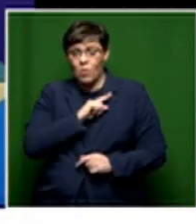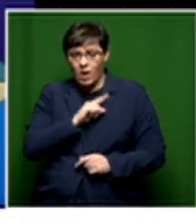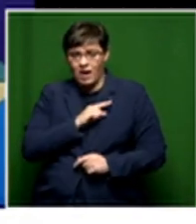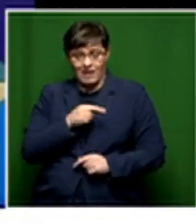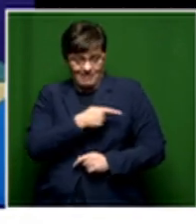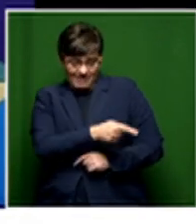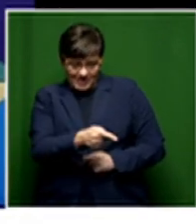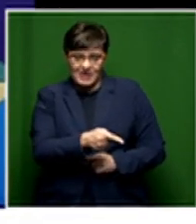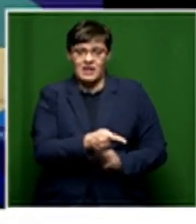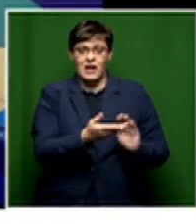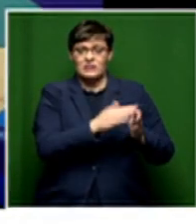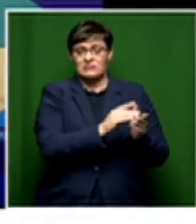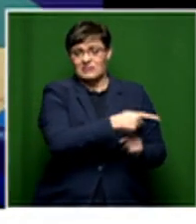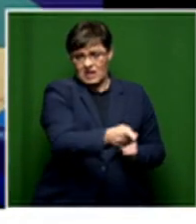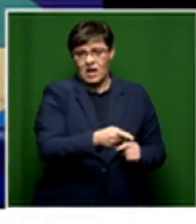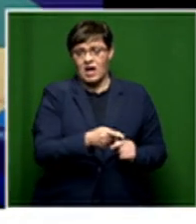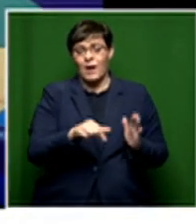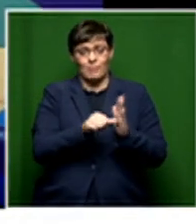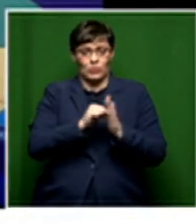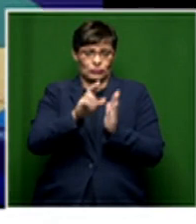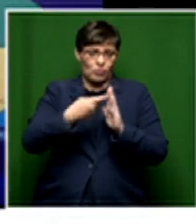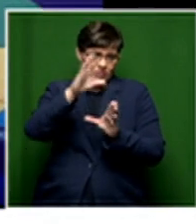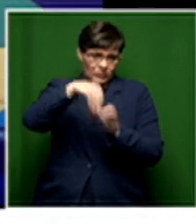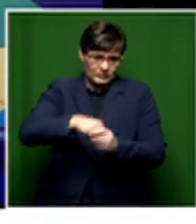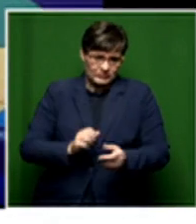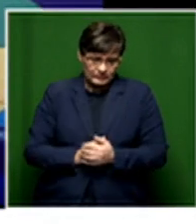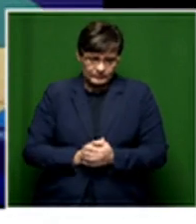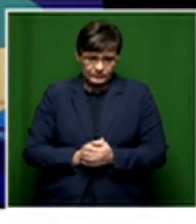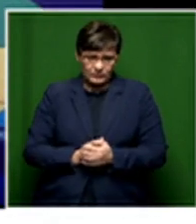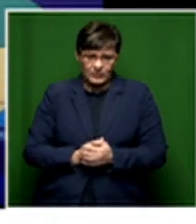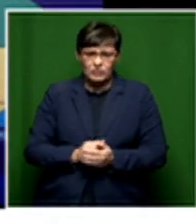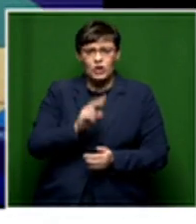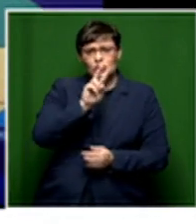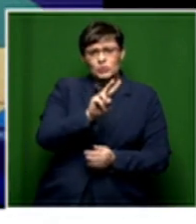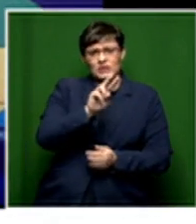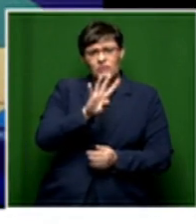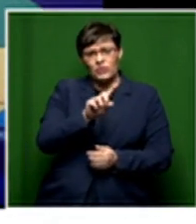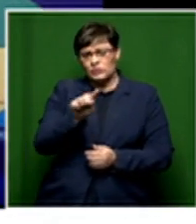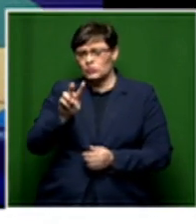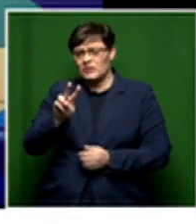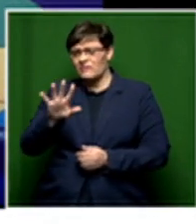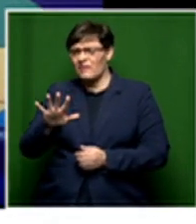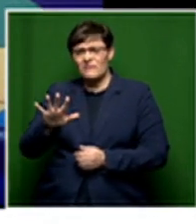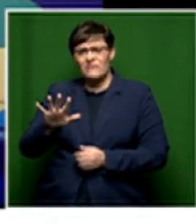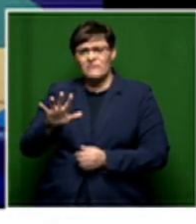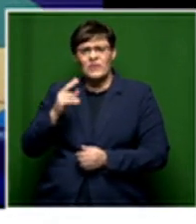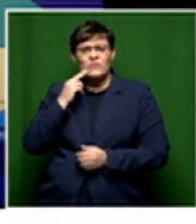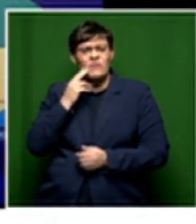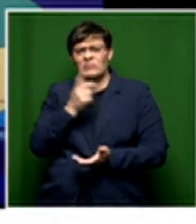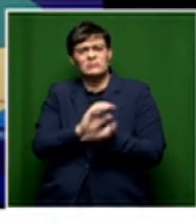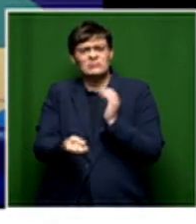role in that. And to take us through what will be on the table then between the 24th and the 25th of November.